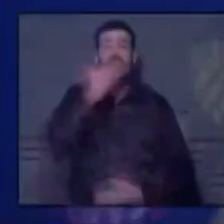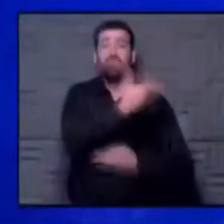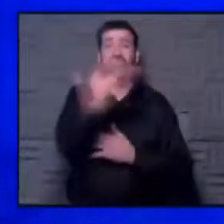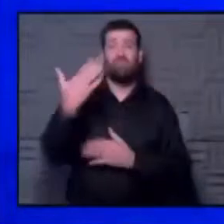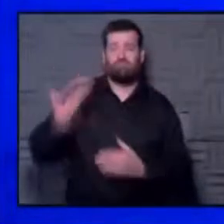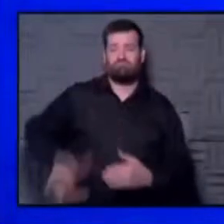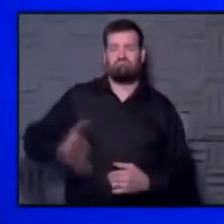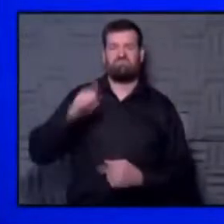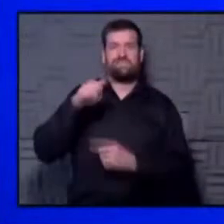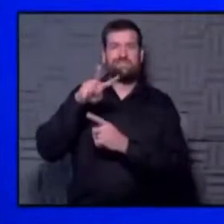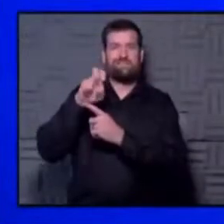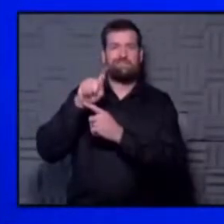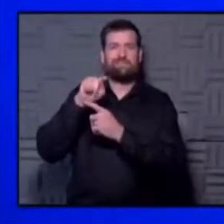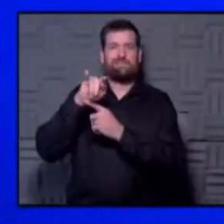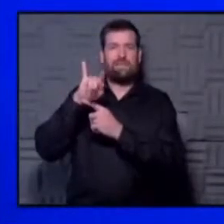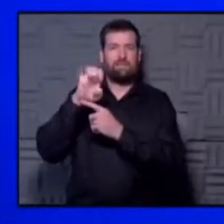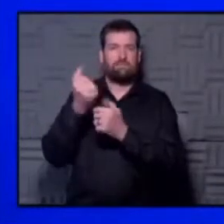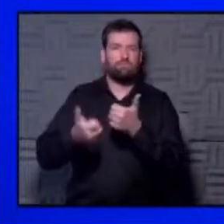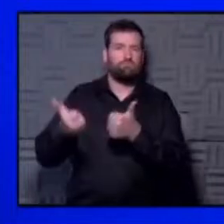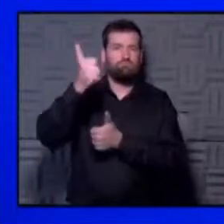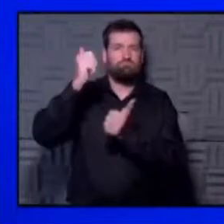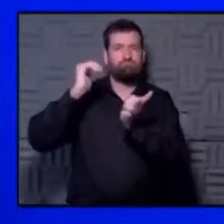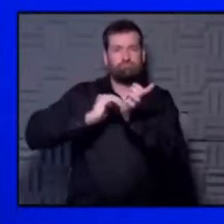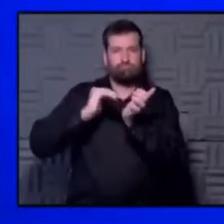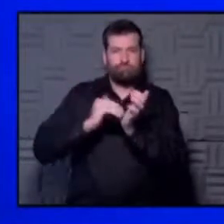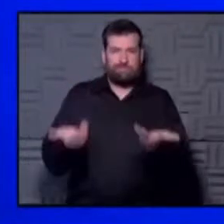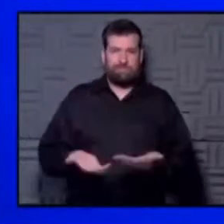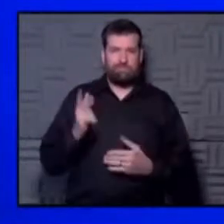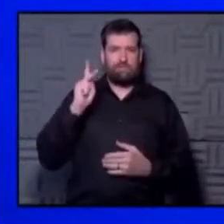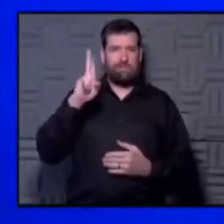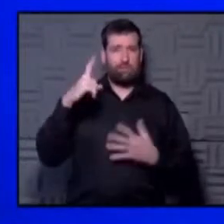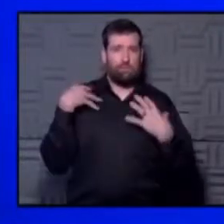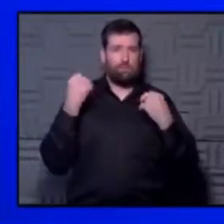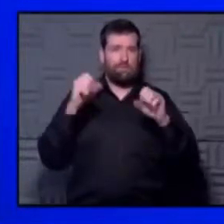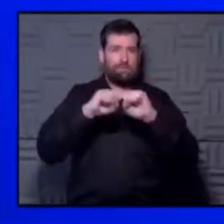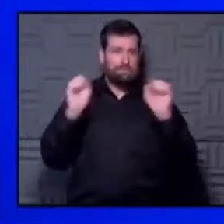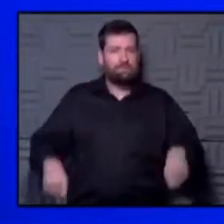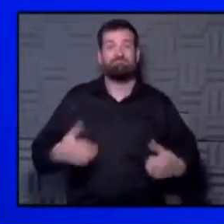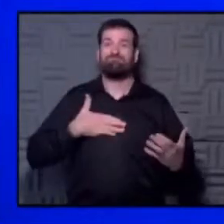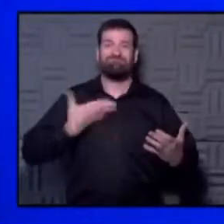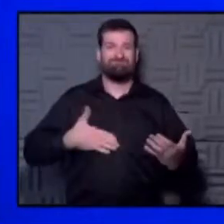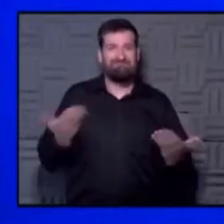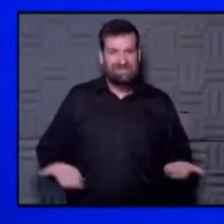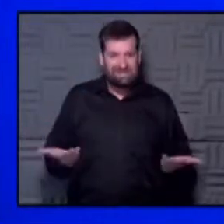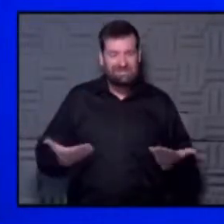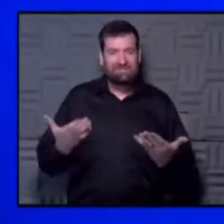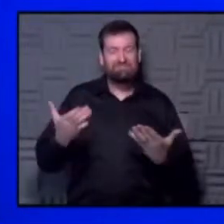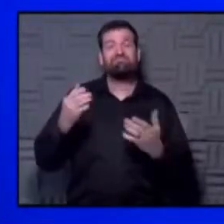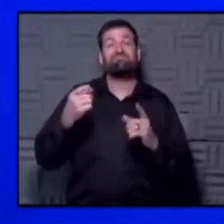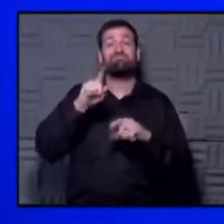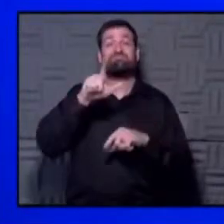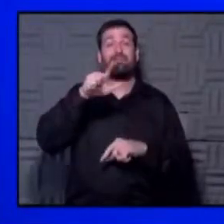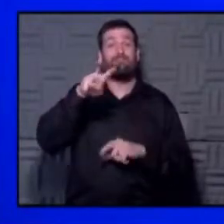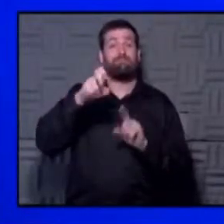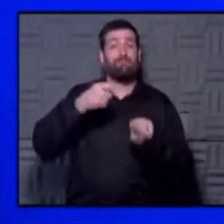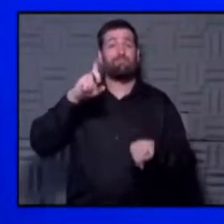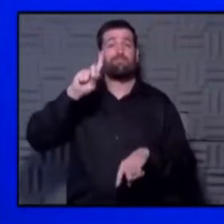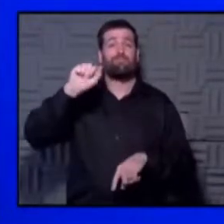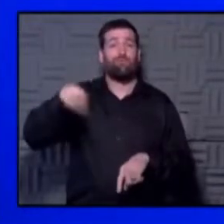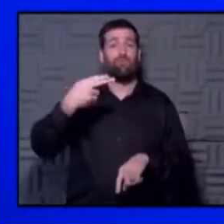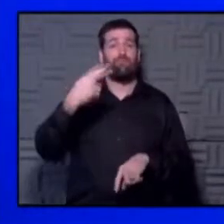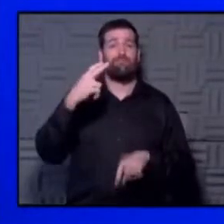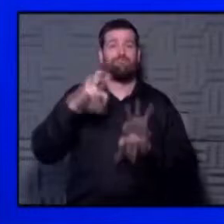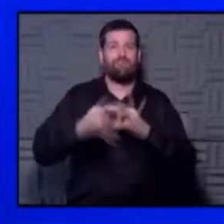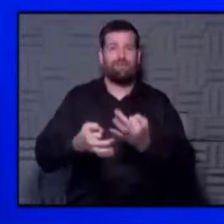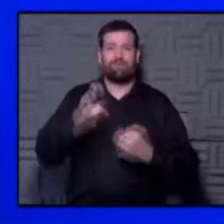Good morning. This is Steve Stites, Chief Medical Officer here at the University of Kansas Health System. Delighted to be back with you today. We're broadcasting live from the Dolph Simons Family